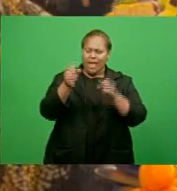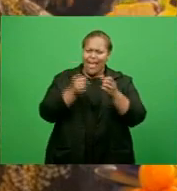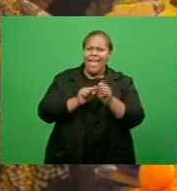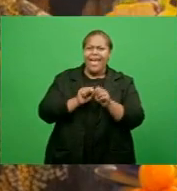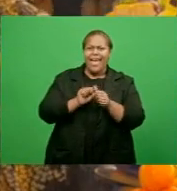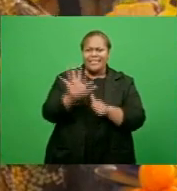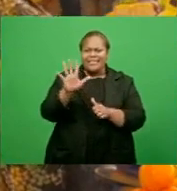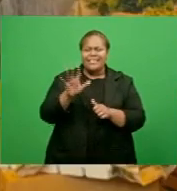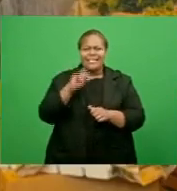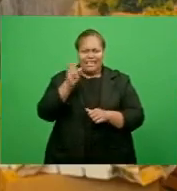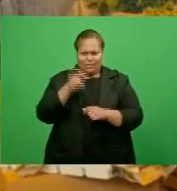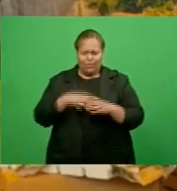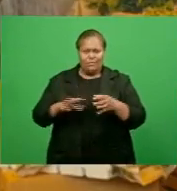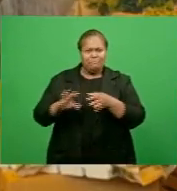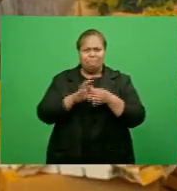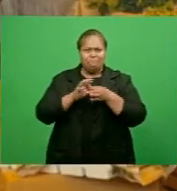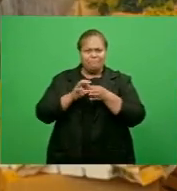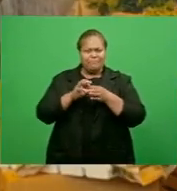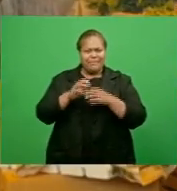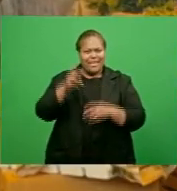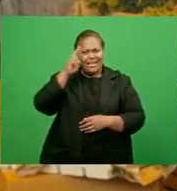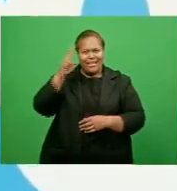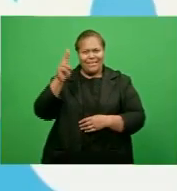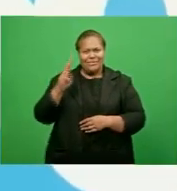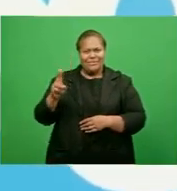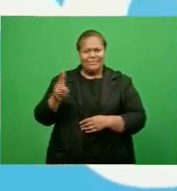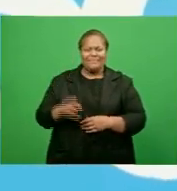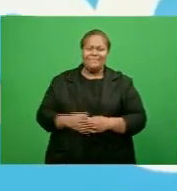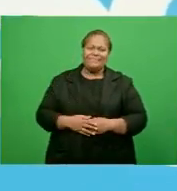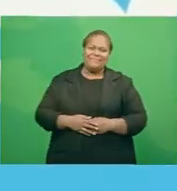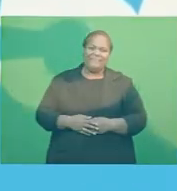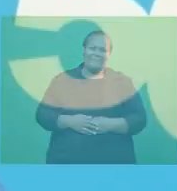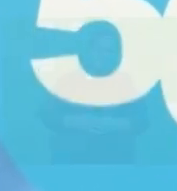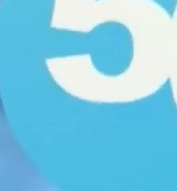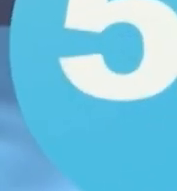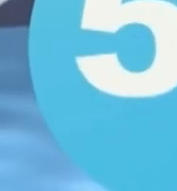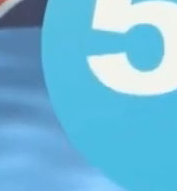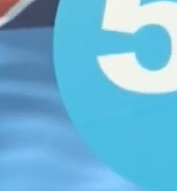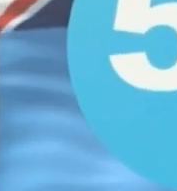nation. Sainian Imboila, FBC News.